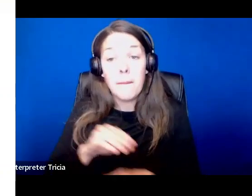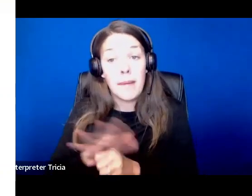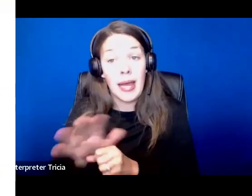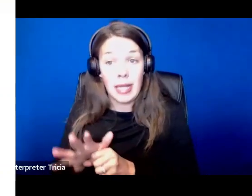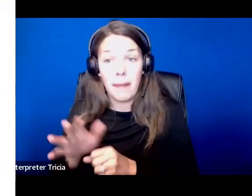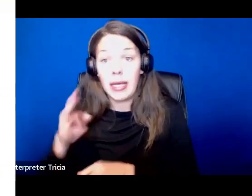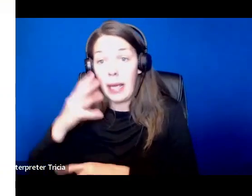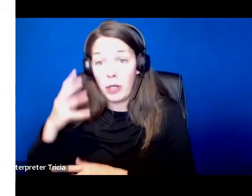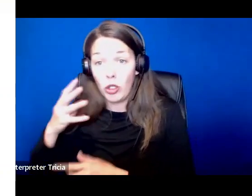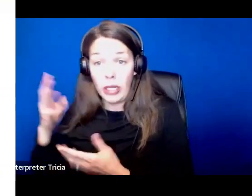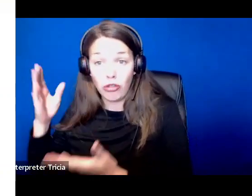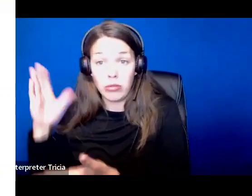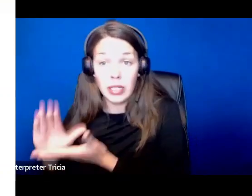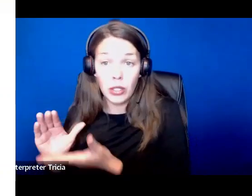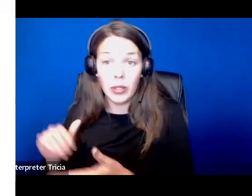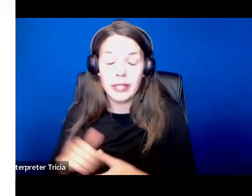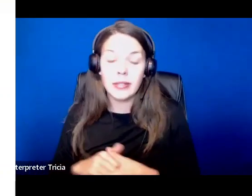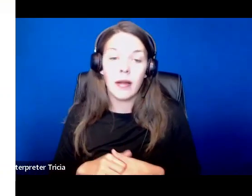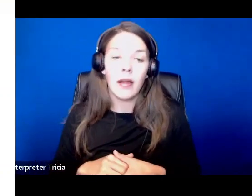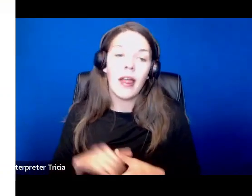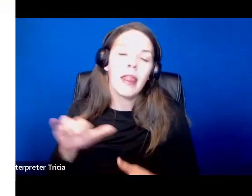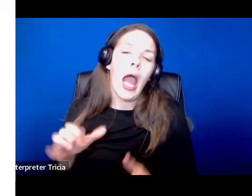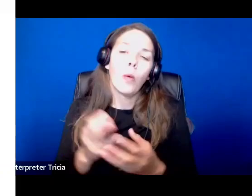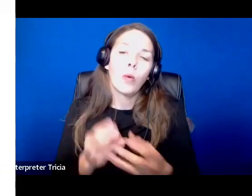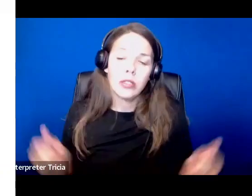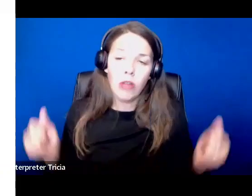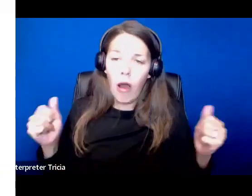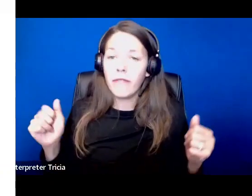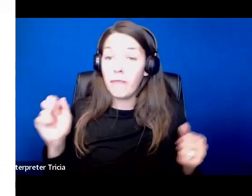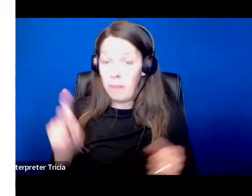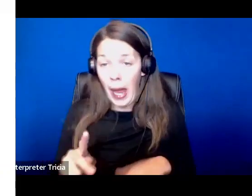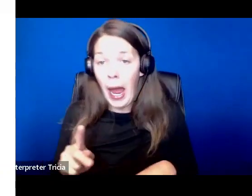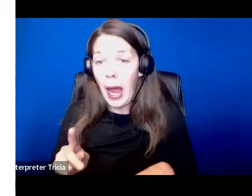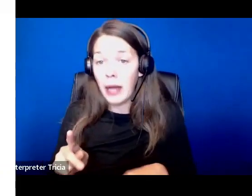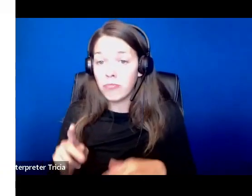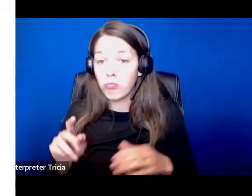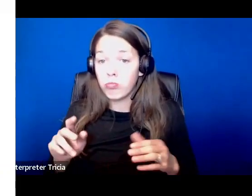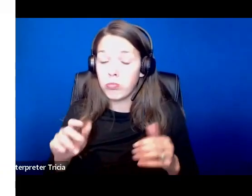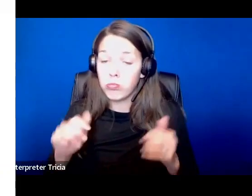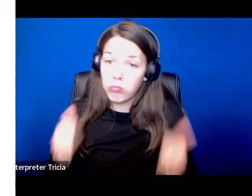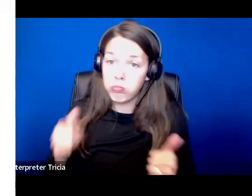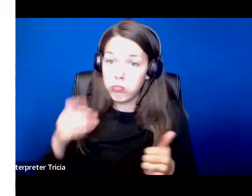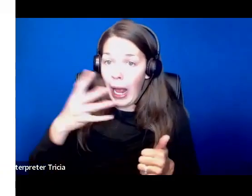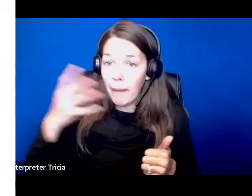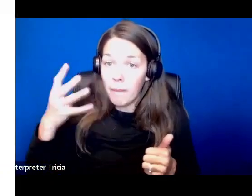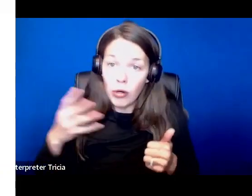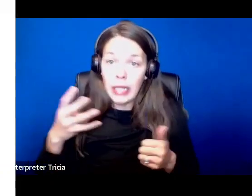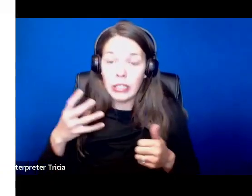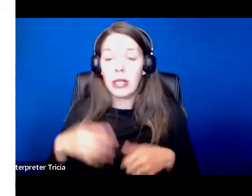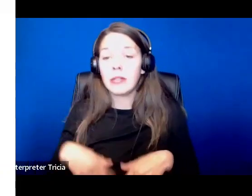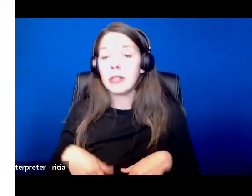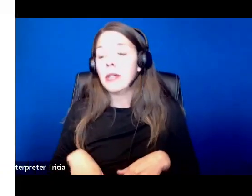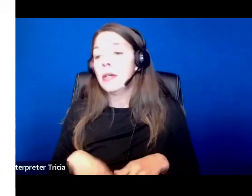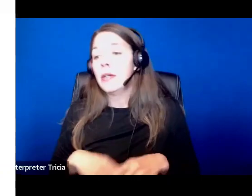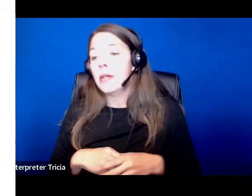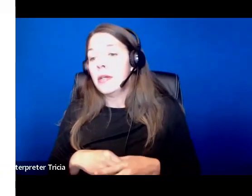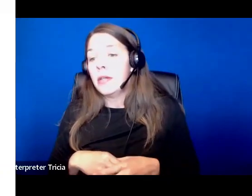pandemic, and this had resolved. We were back actually to greater immigration than what was before the